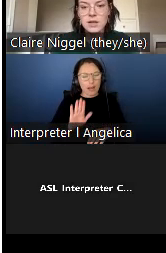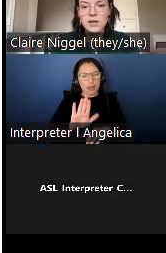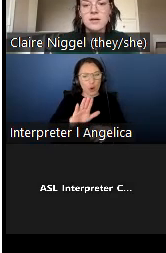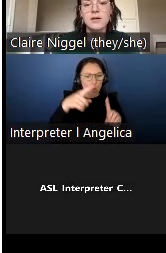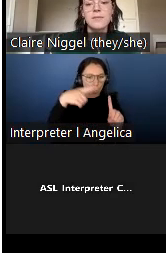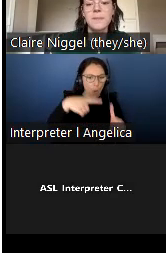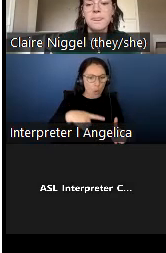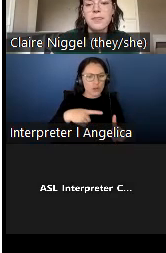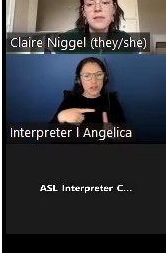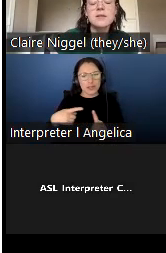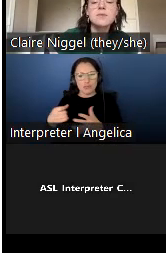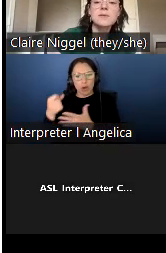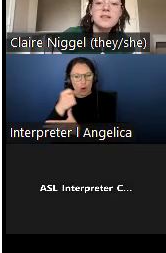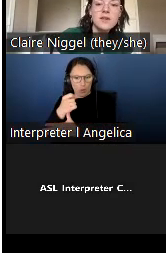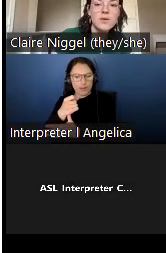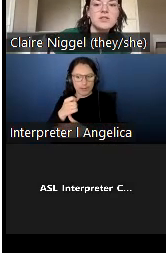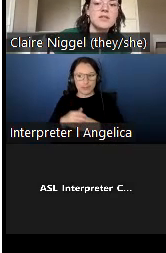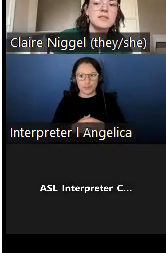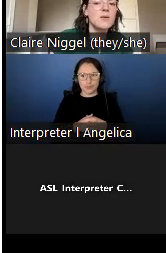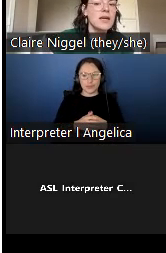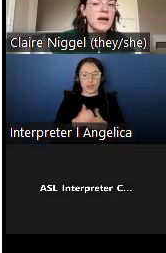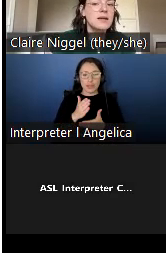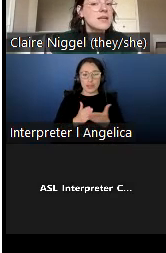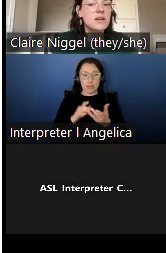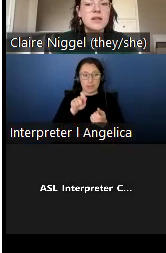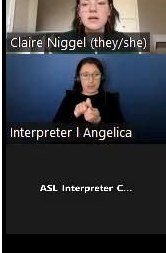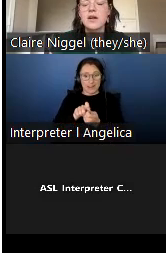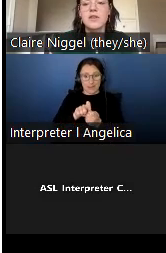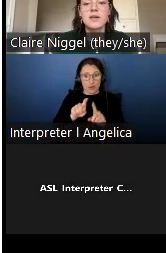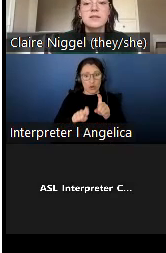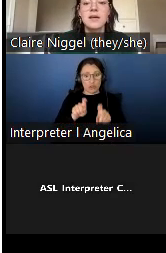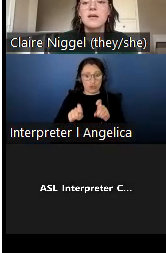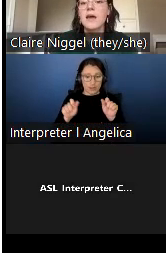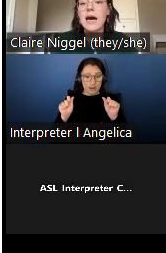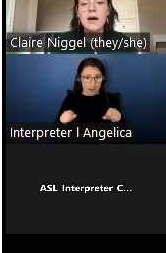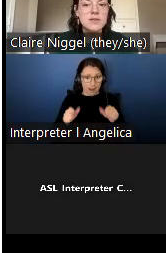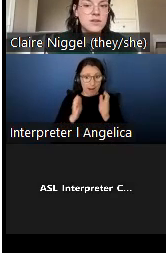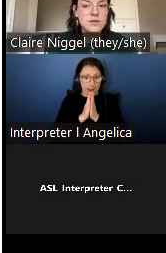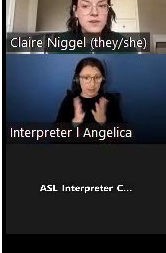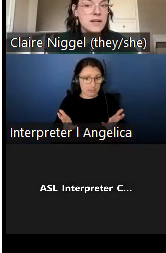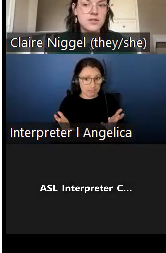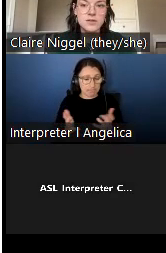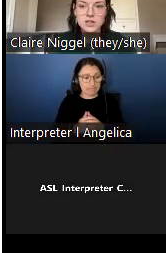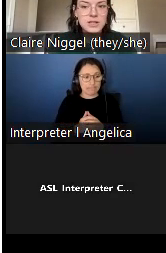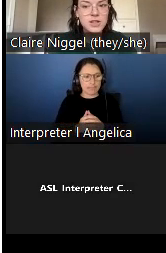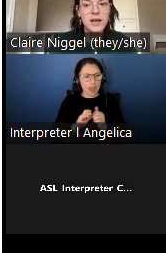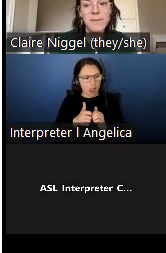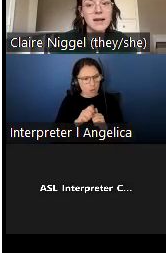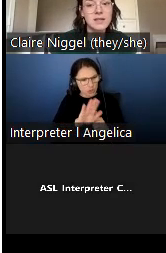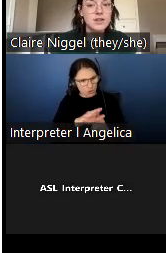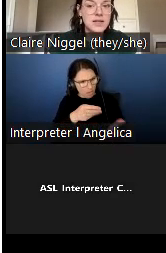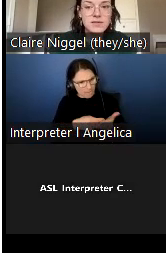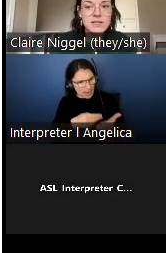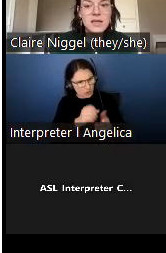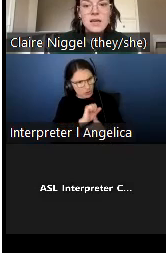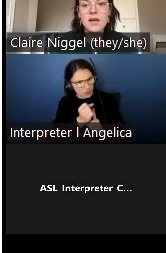further. Some specific questions that we can ask here are things like, how is your financial situation